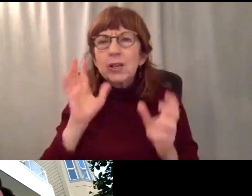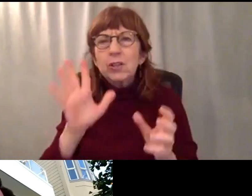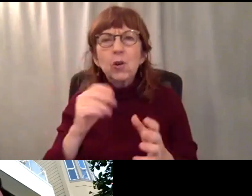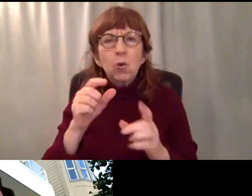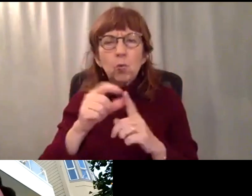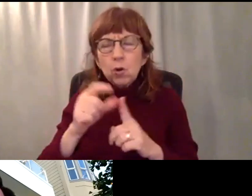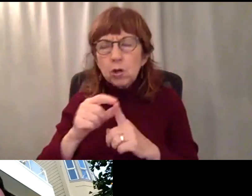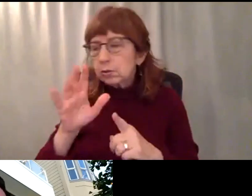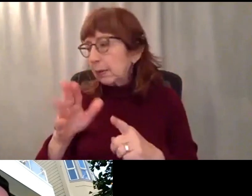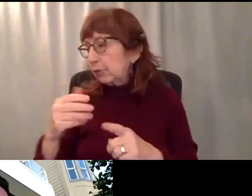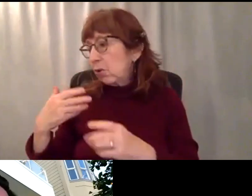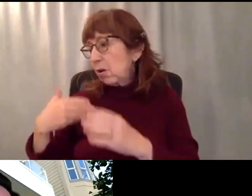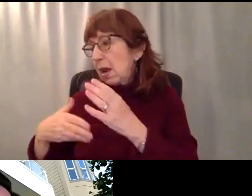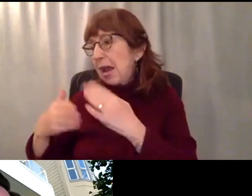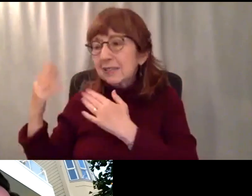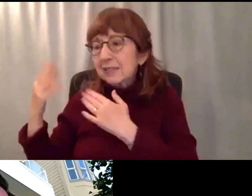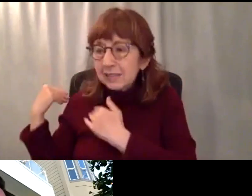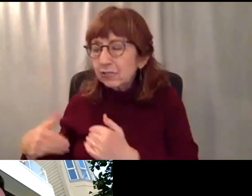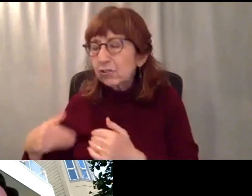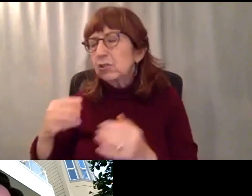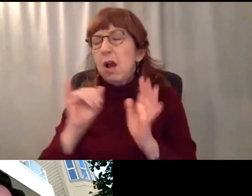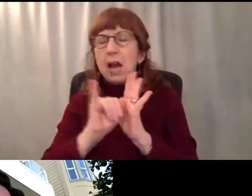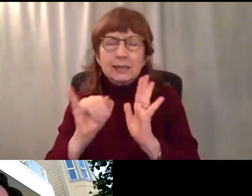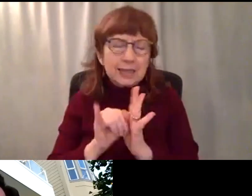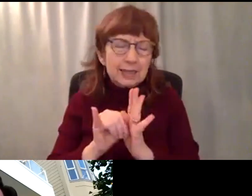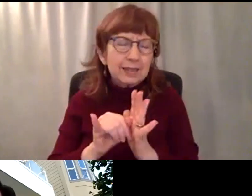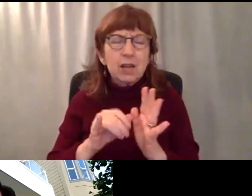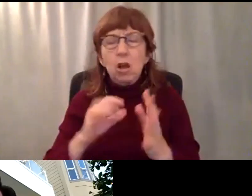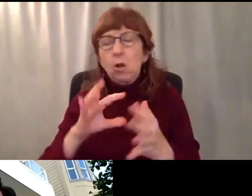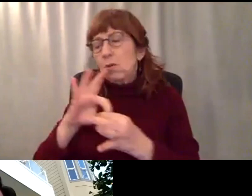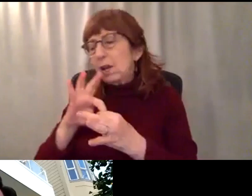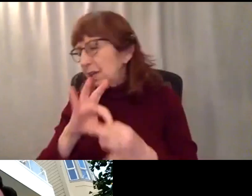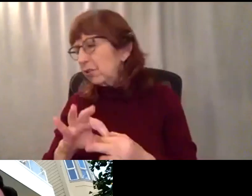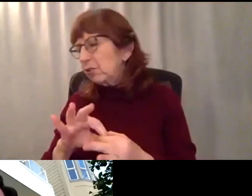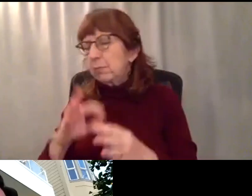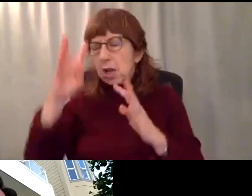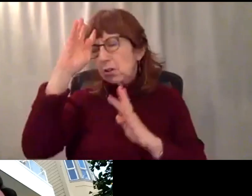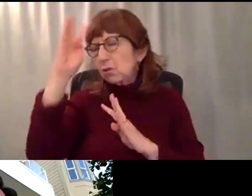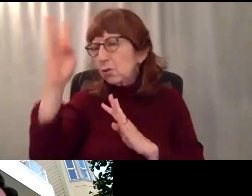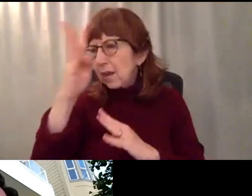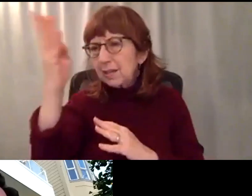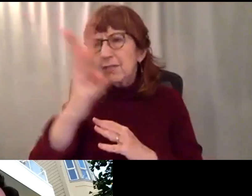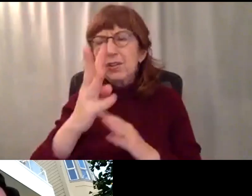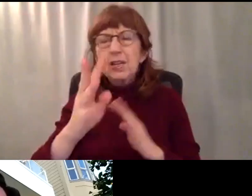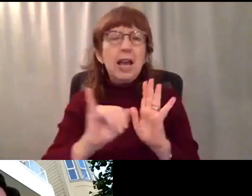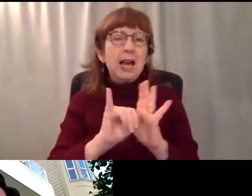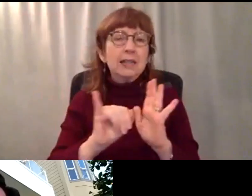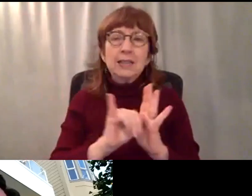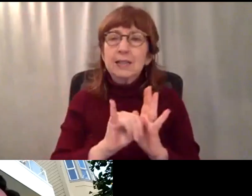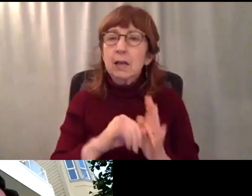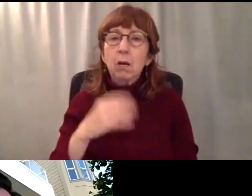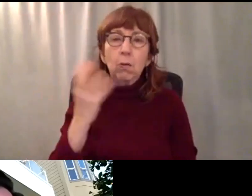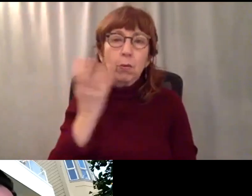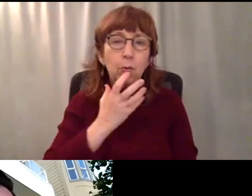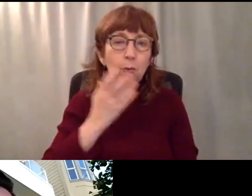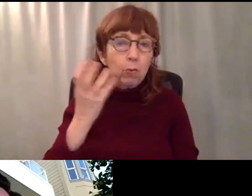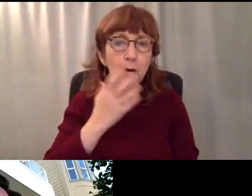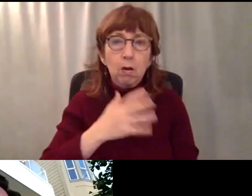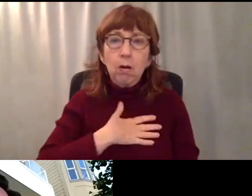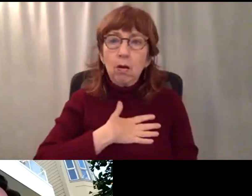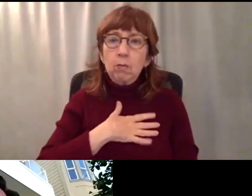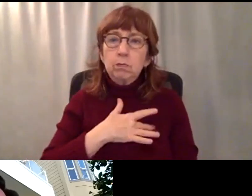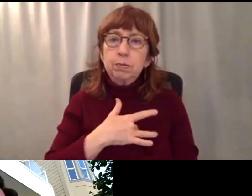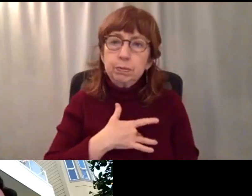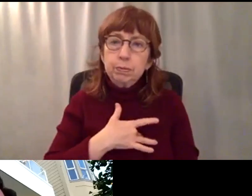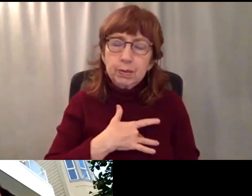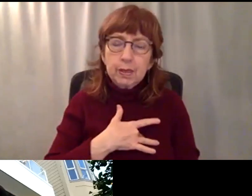ancestors, about your identity, about your relationship to your creativity and your identity was just so moving.